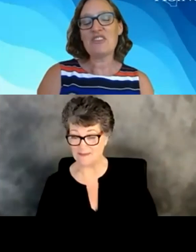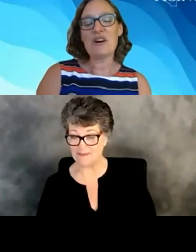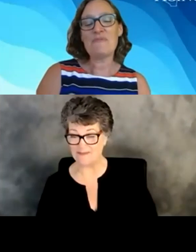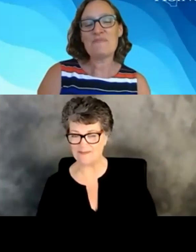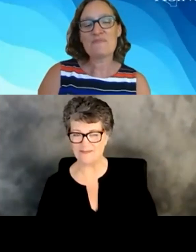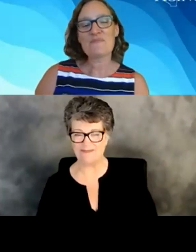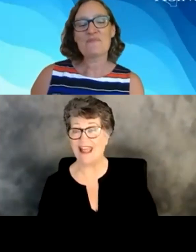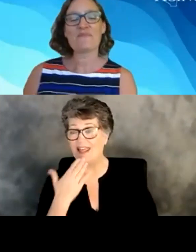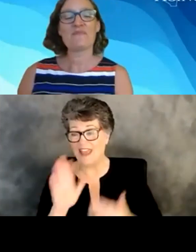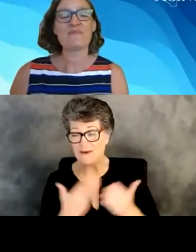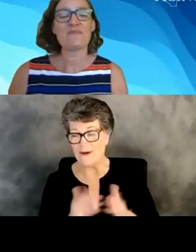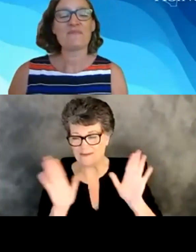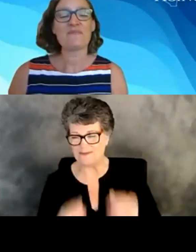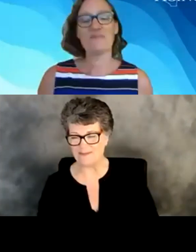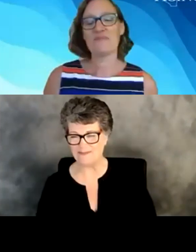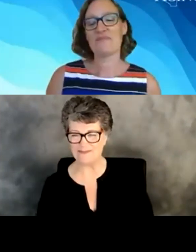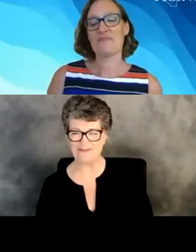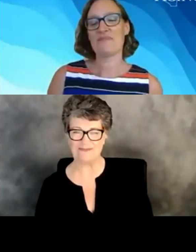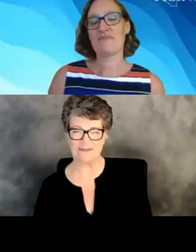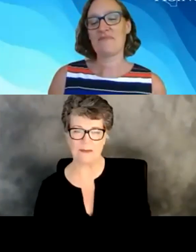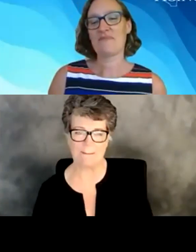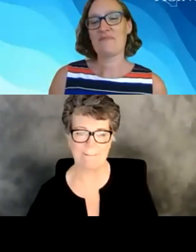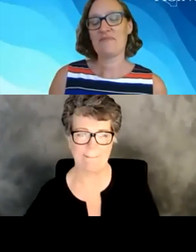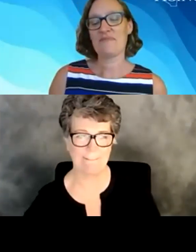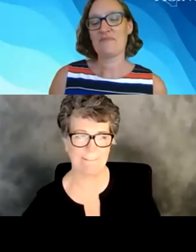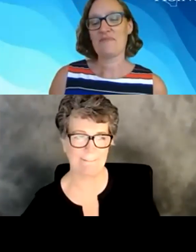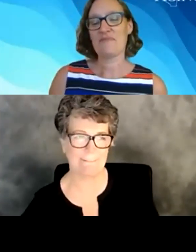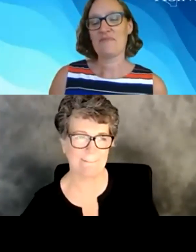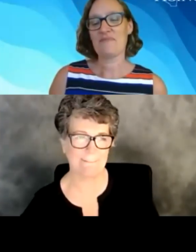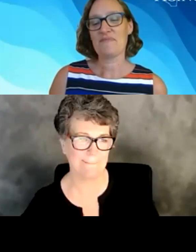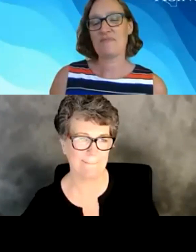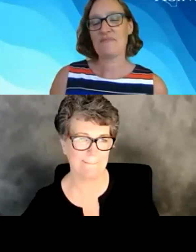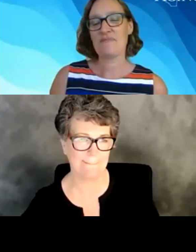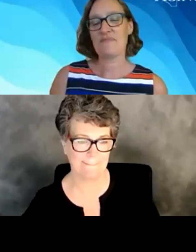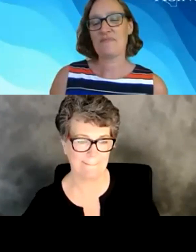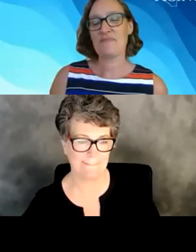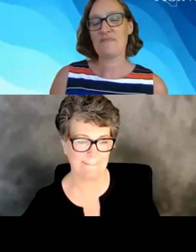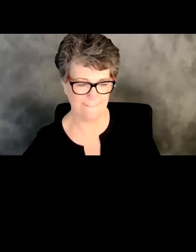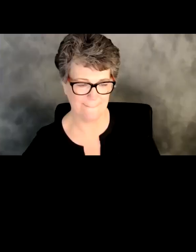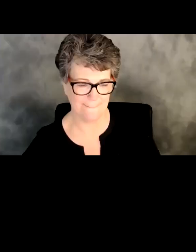Thank you all. Thank you. Thank you, Kim. Thanks, everyone.